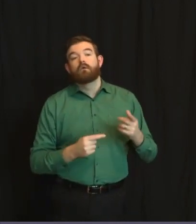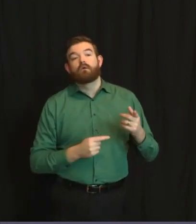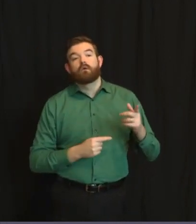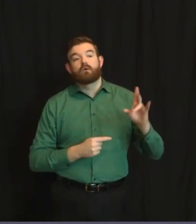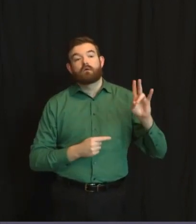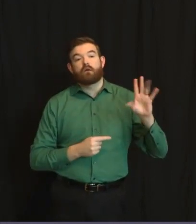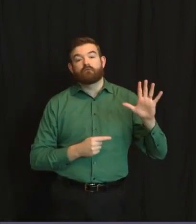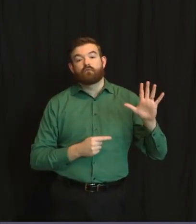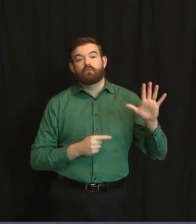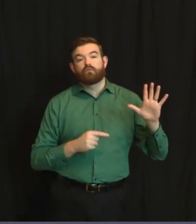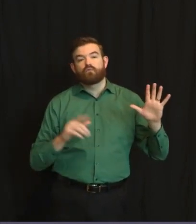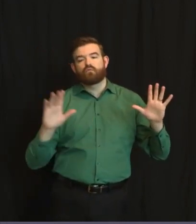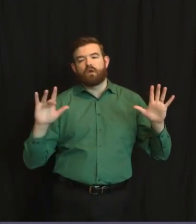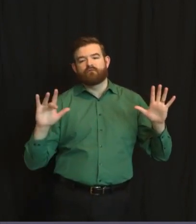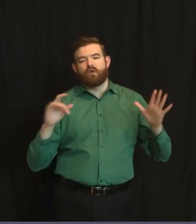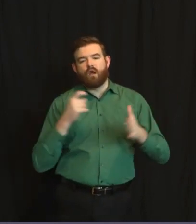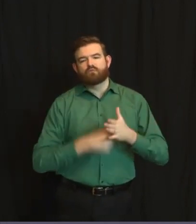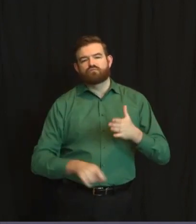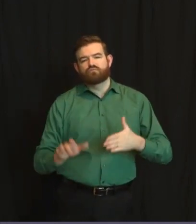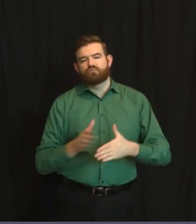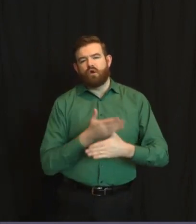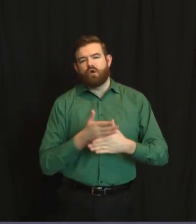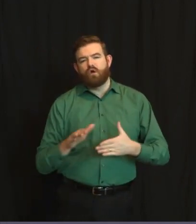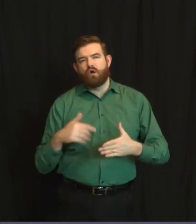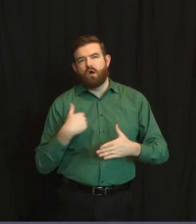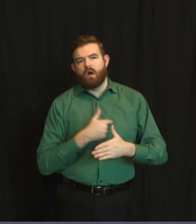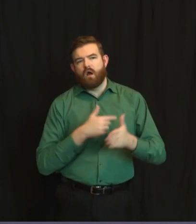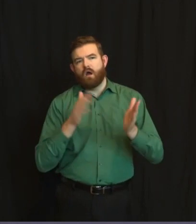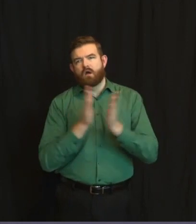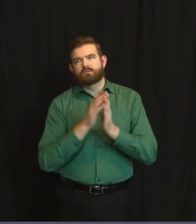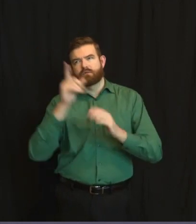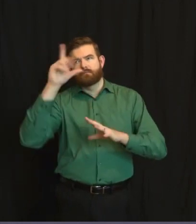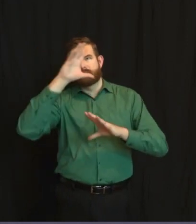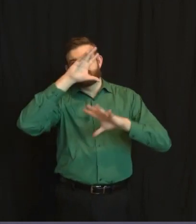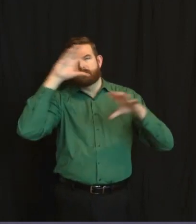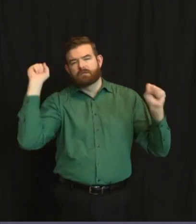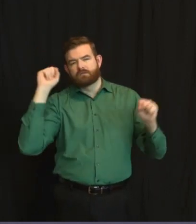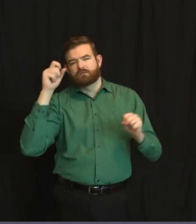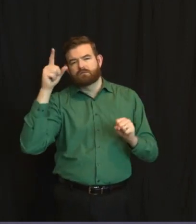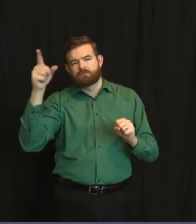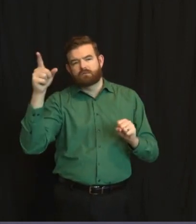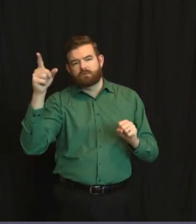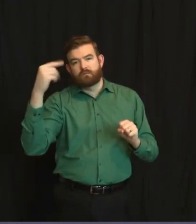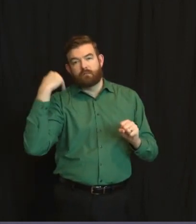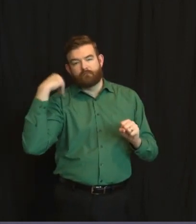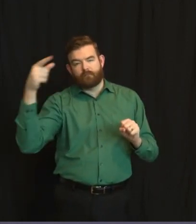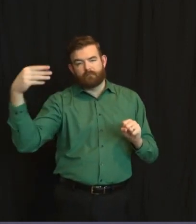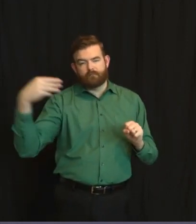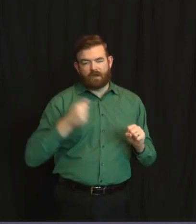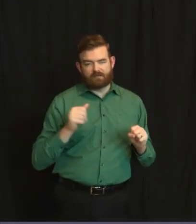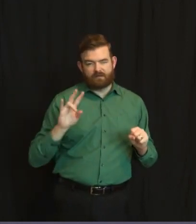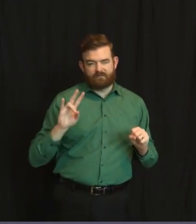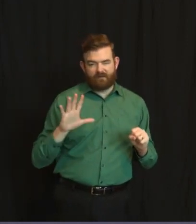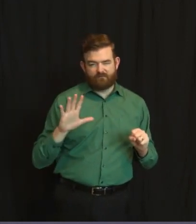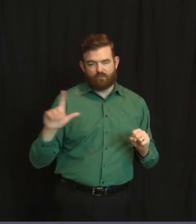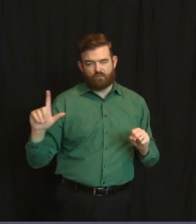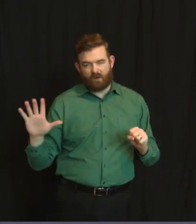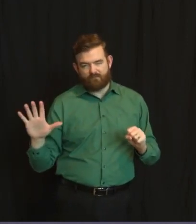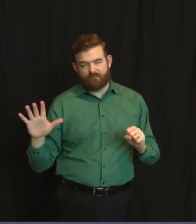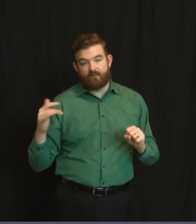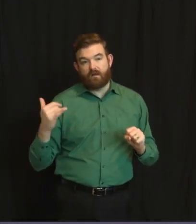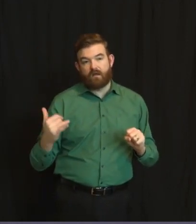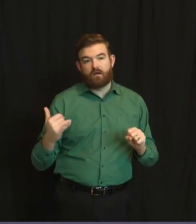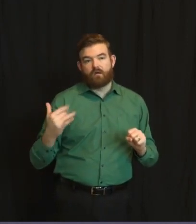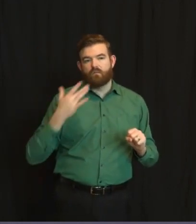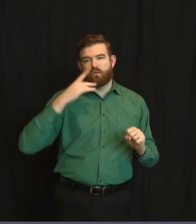in America to ask the president of the administration to flip from a 75-25 to a 100-0, at